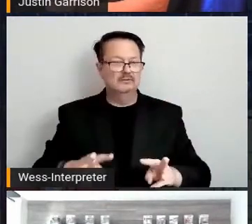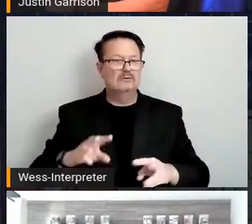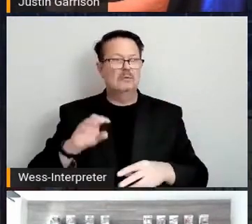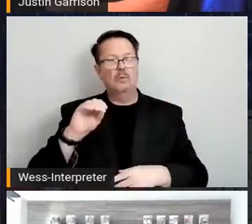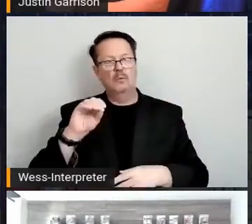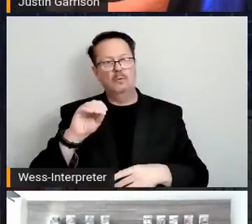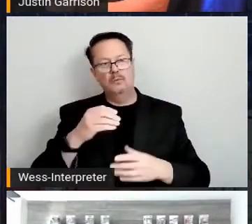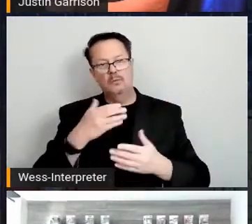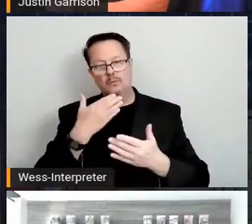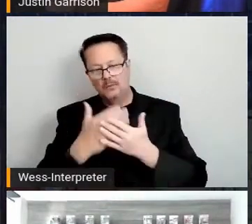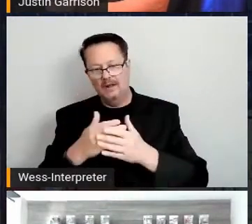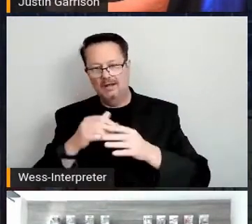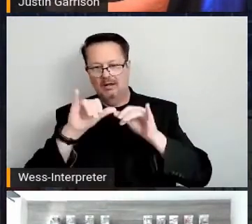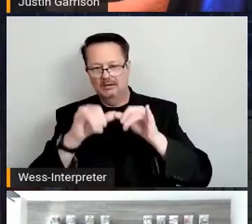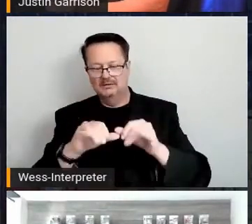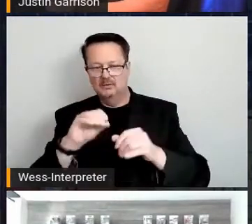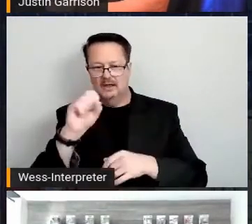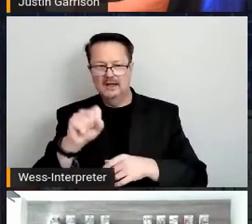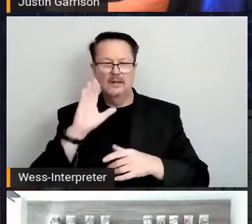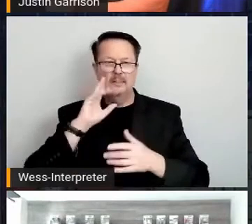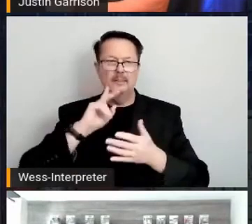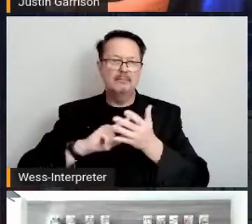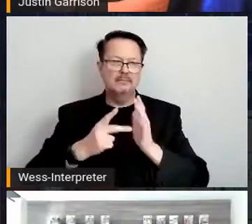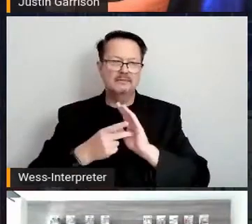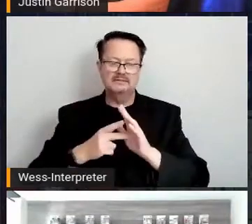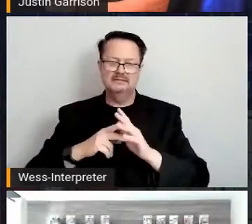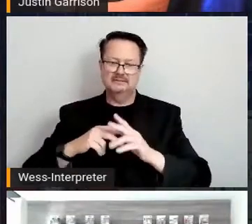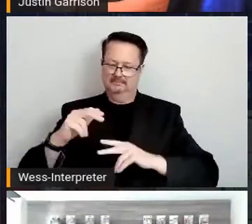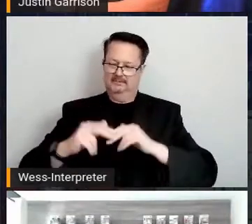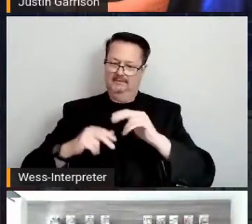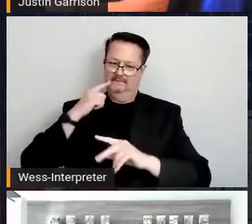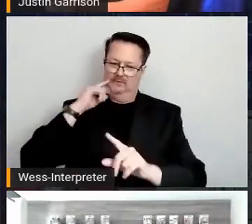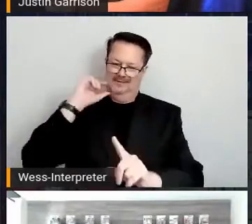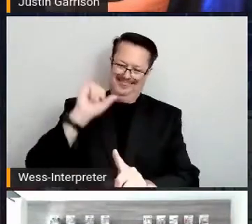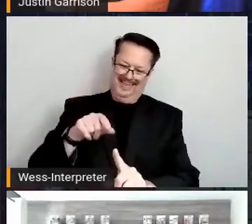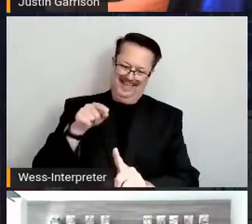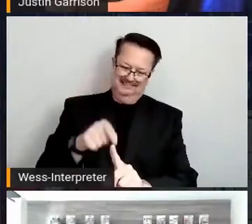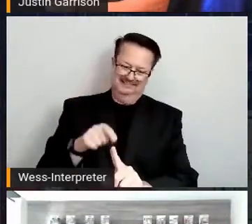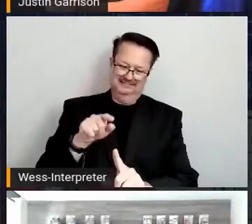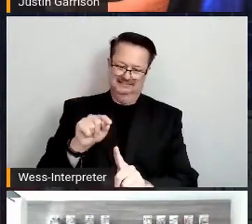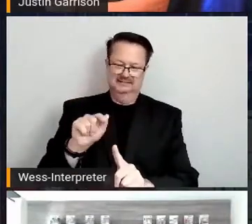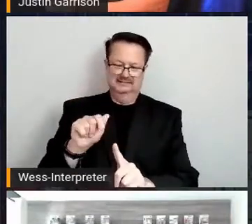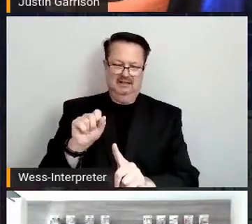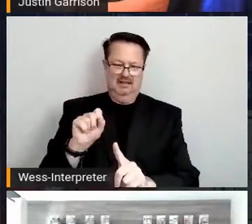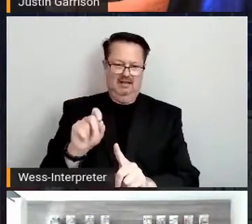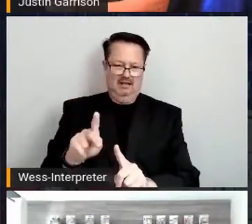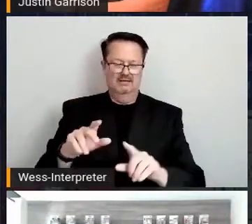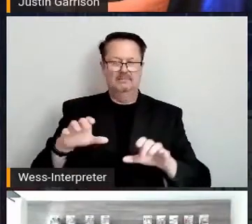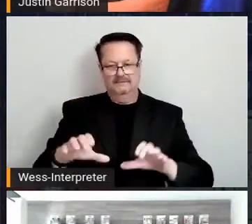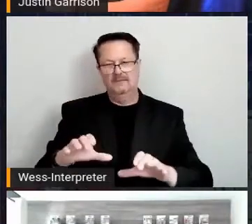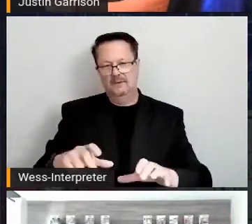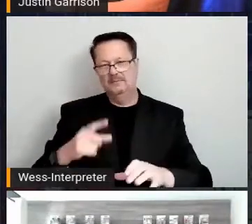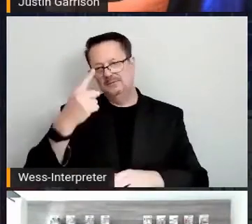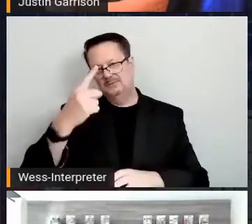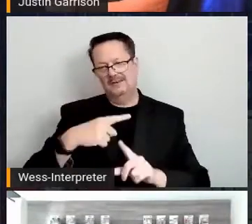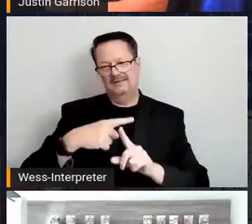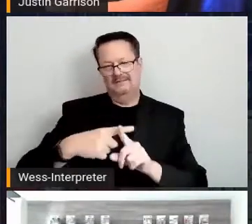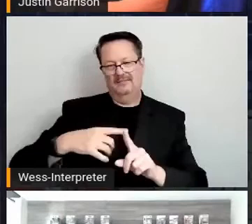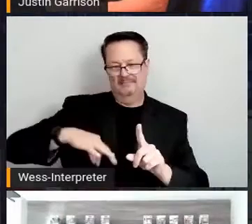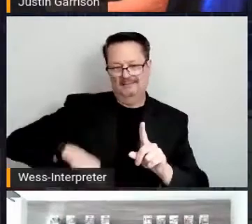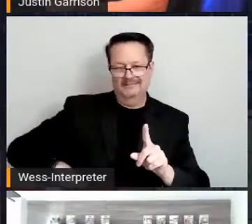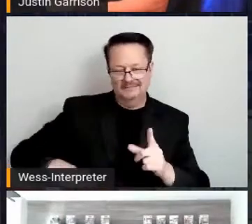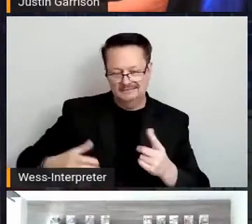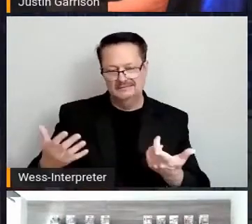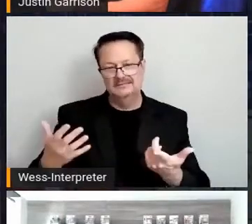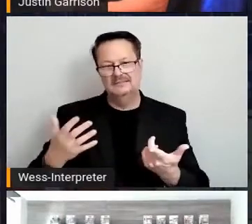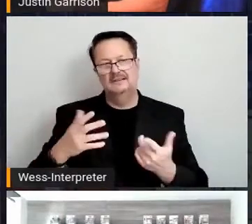the OS is purpose-built for that task, then performance becomes one of the benefits, and is a